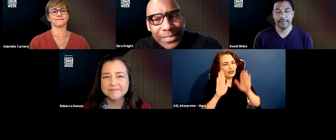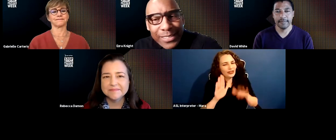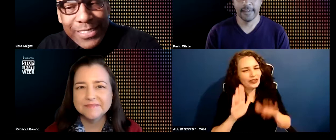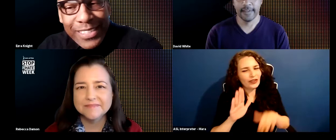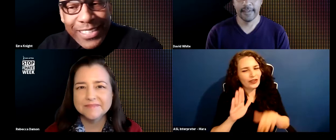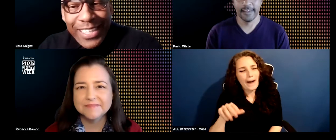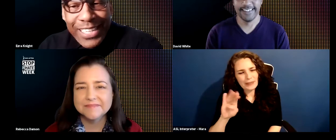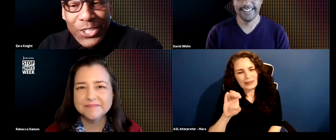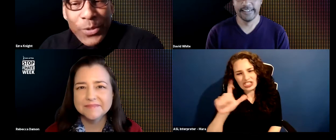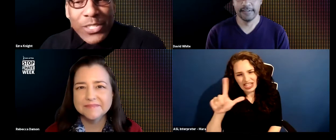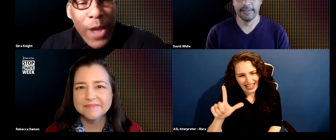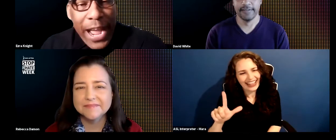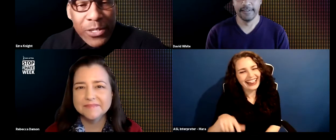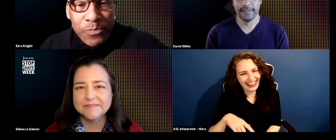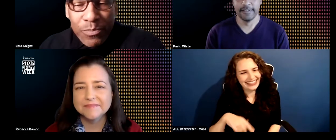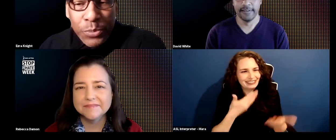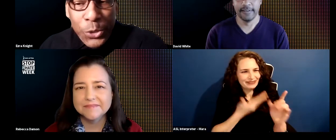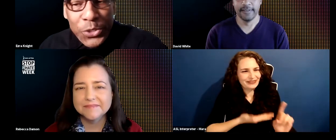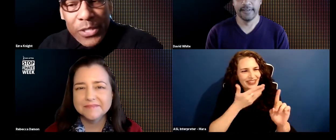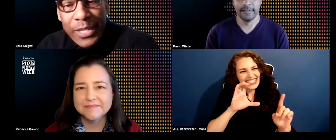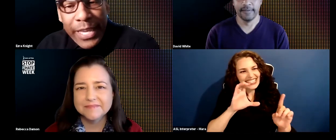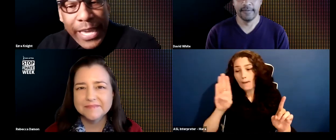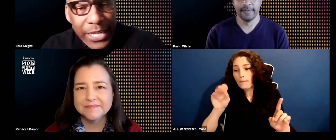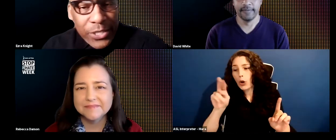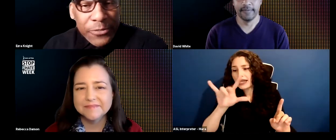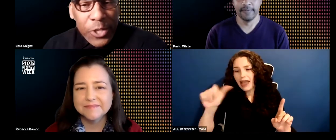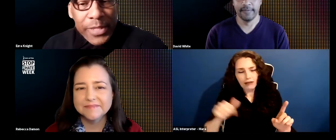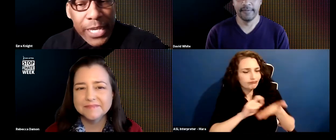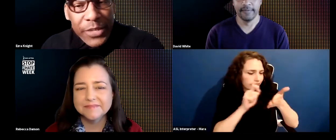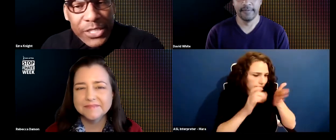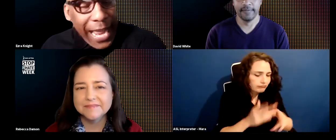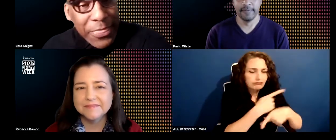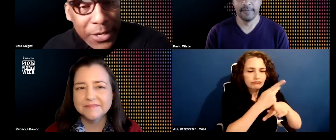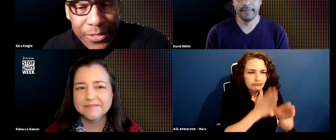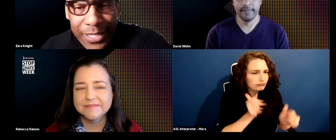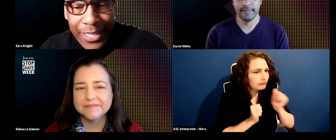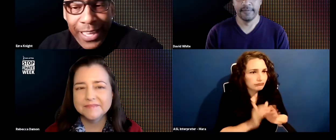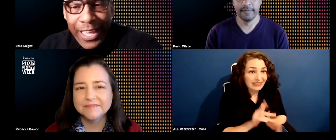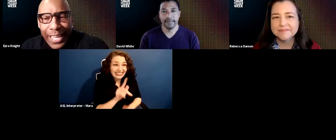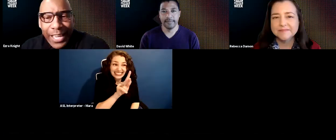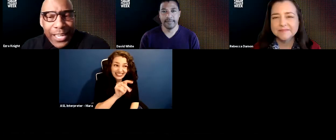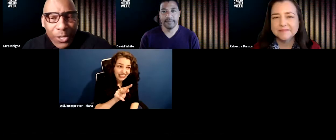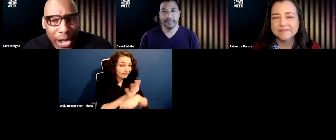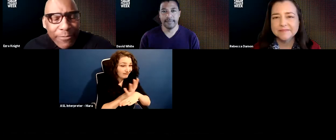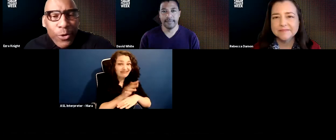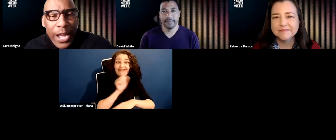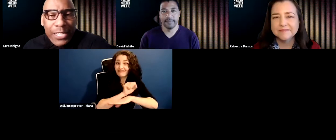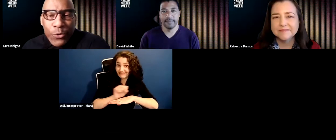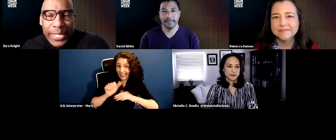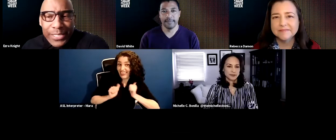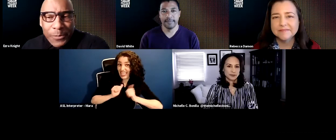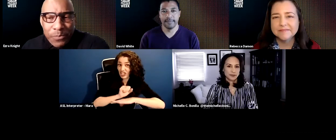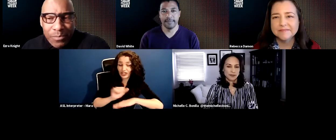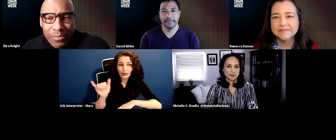Bonilla, who is a writer, producer, and actor in film and television and theater, and a wide variety